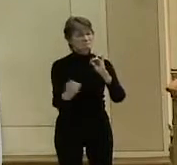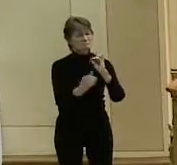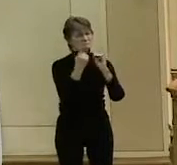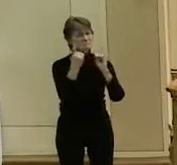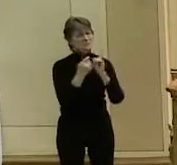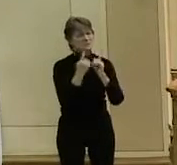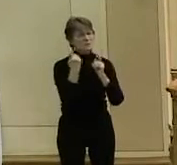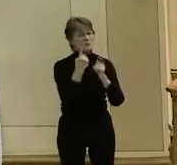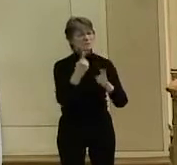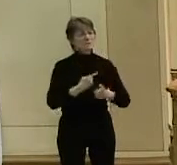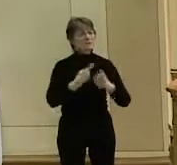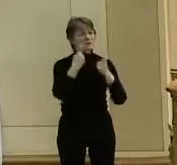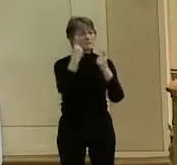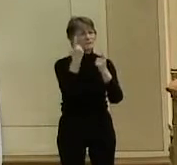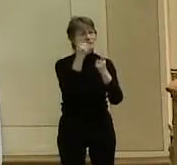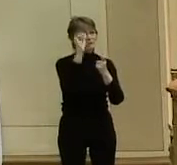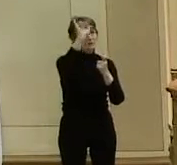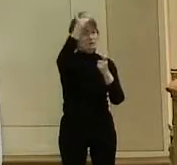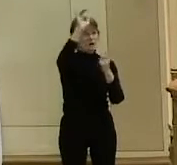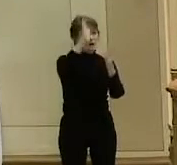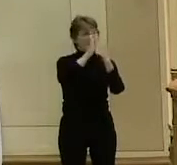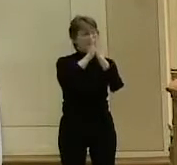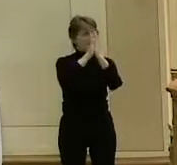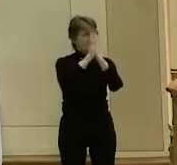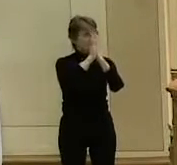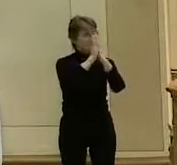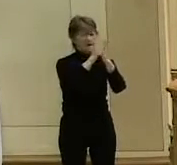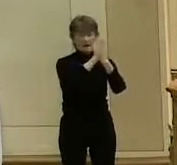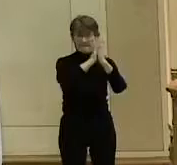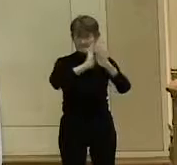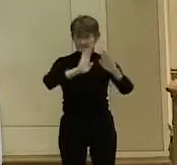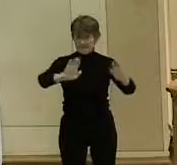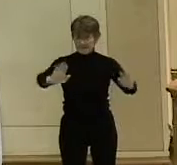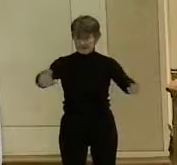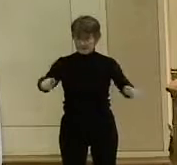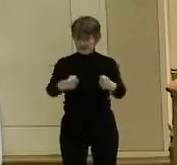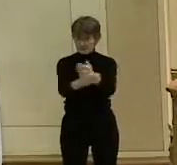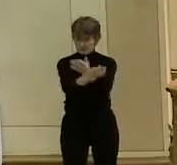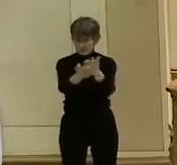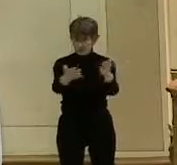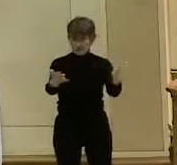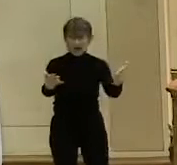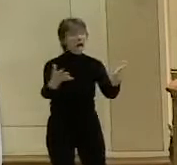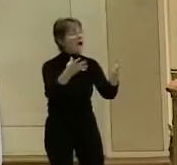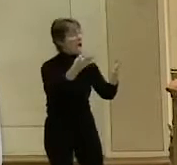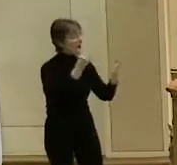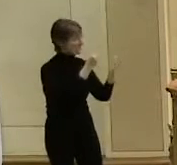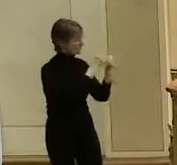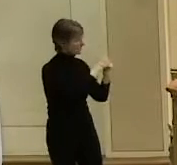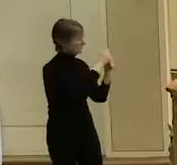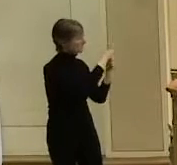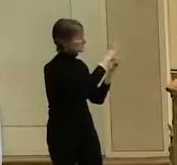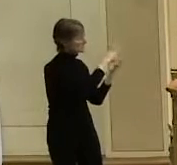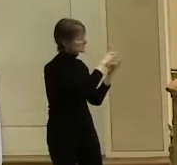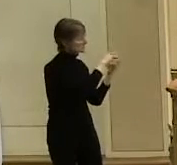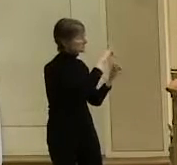will, who lives and reigns forever and ever. The peace of the Lord be with you always.